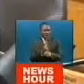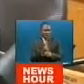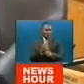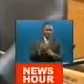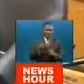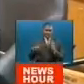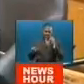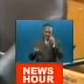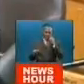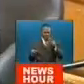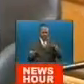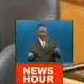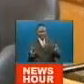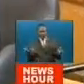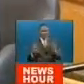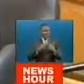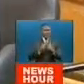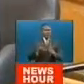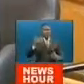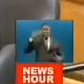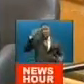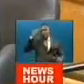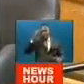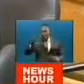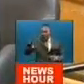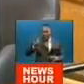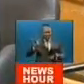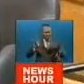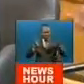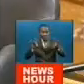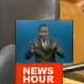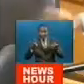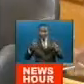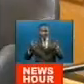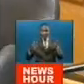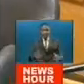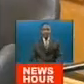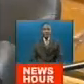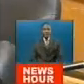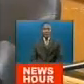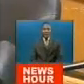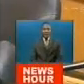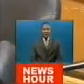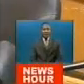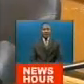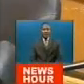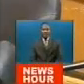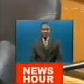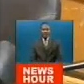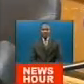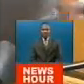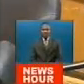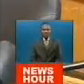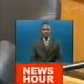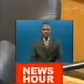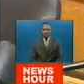that criteria is also used in identifying a LEAP beneficiary. That criteria is saying,